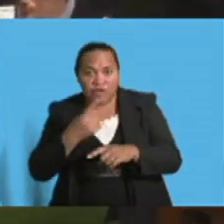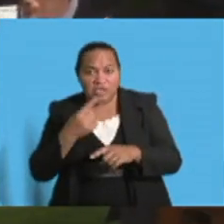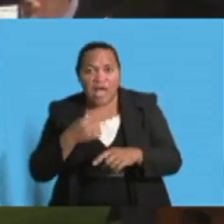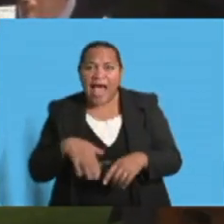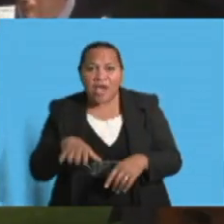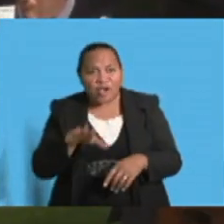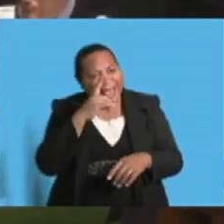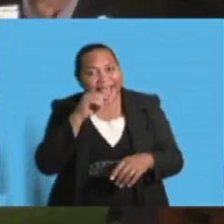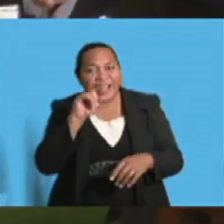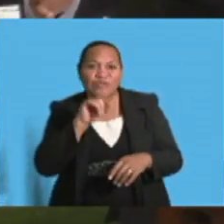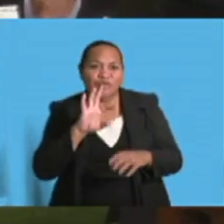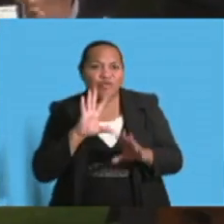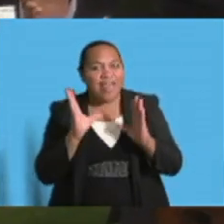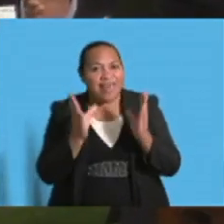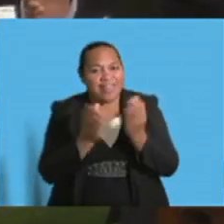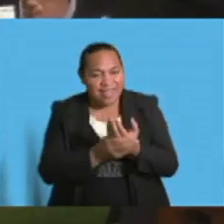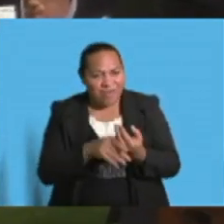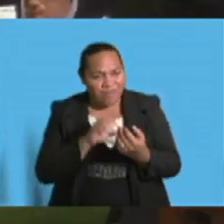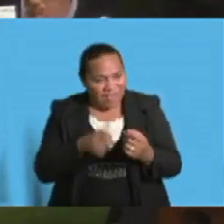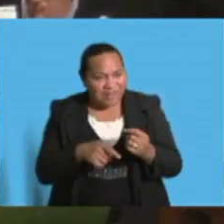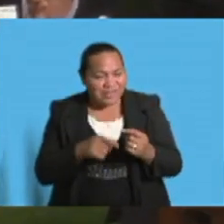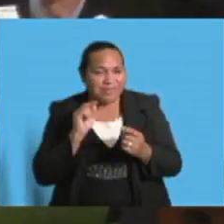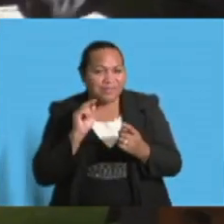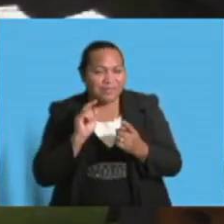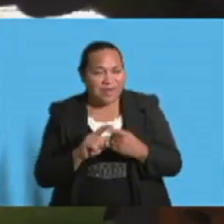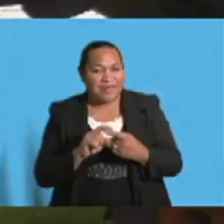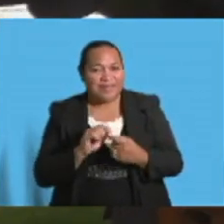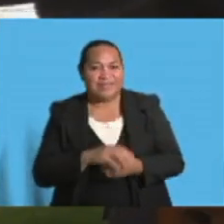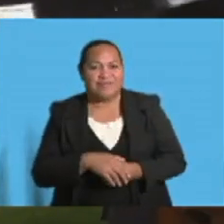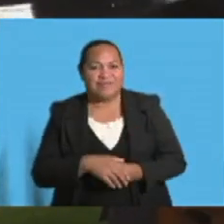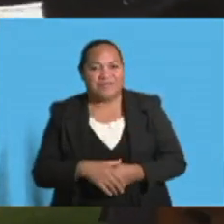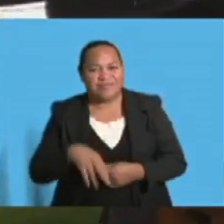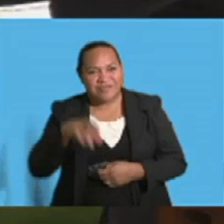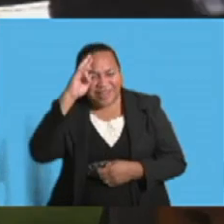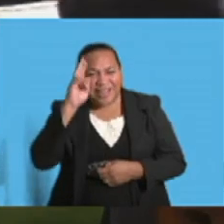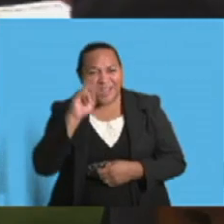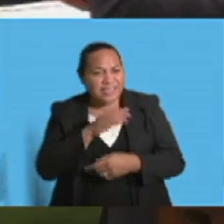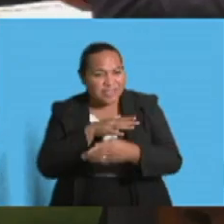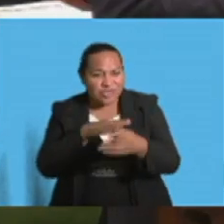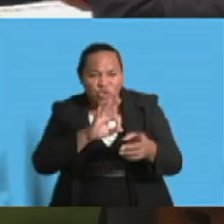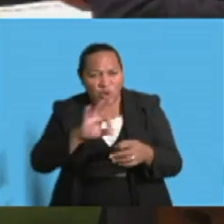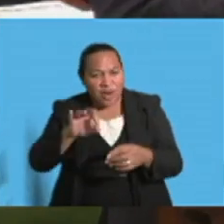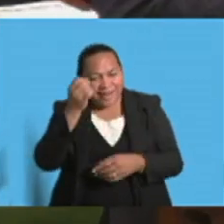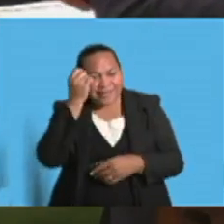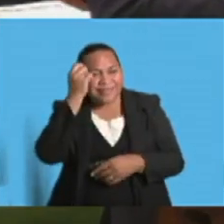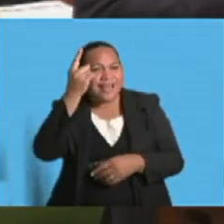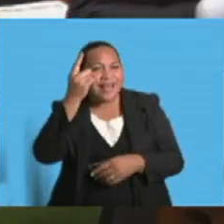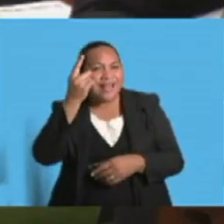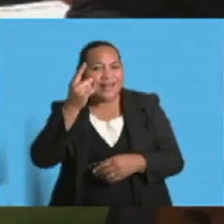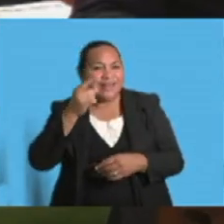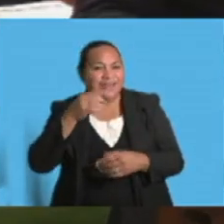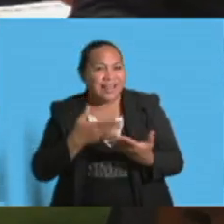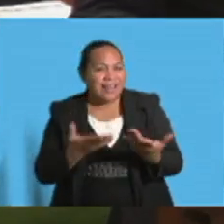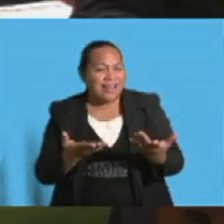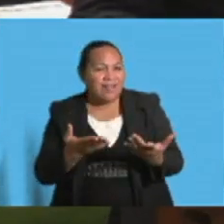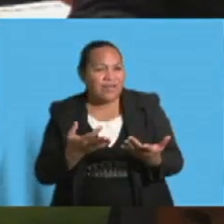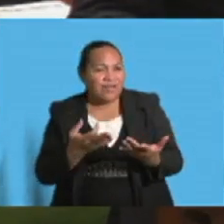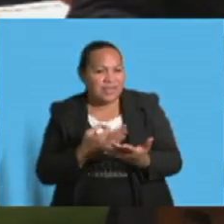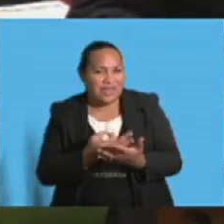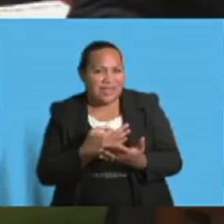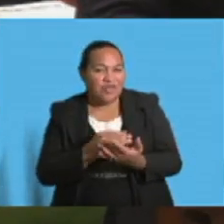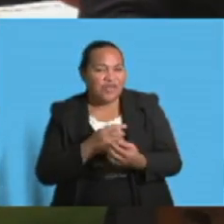together. That's the point. They don't have understanding of, very strictly, Madam Speaker, financial